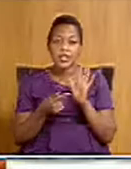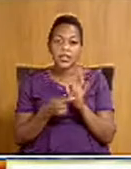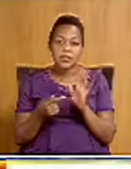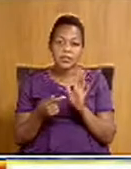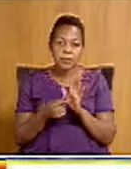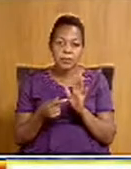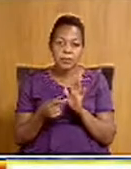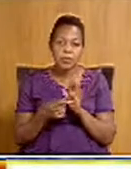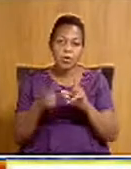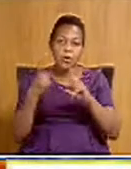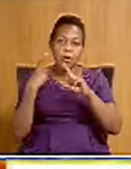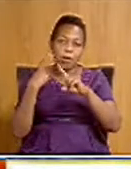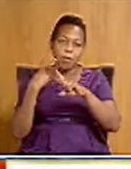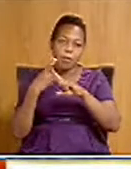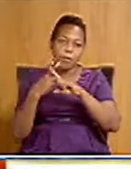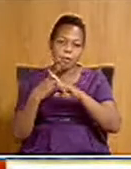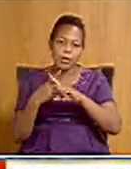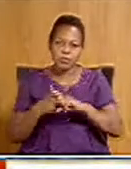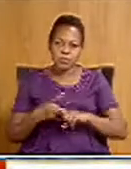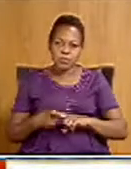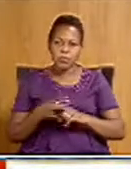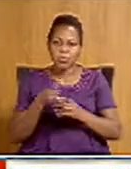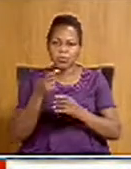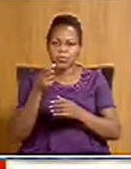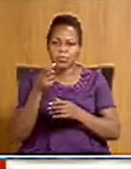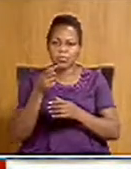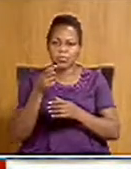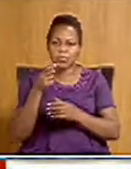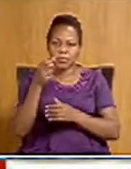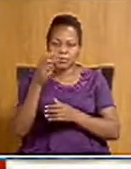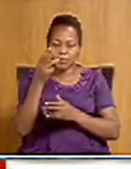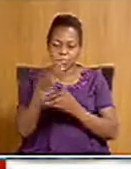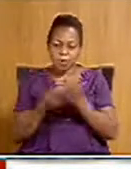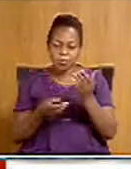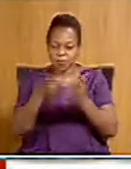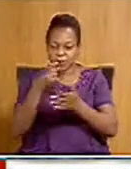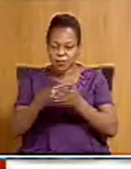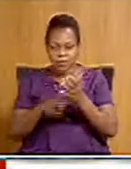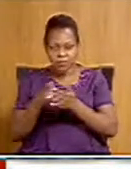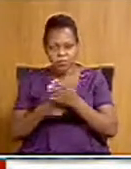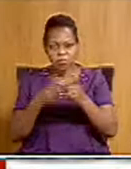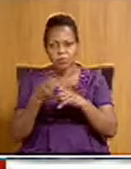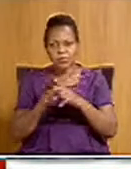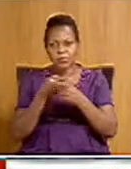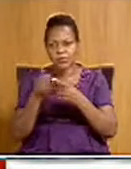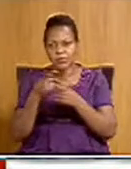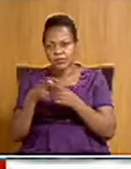as multiple taxation by the different local governments.